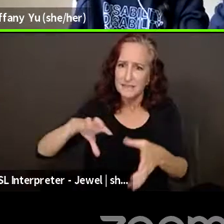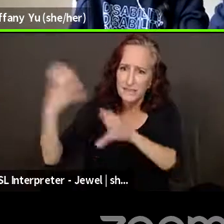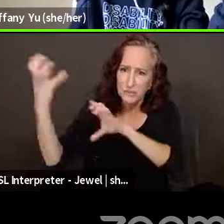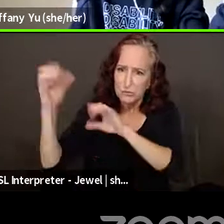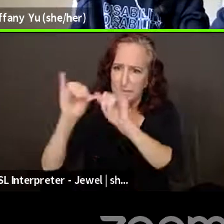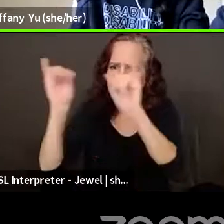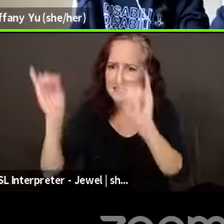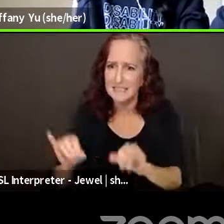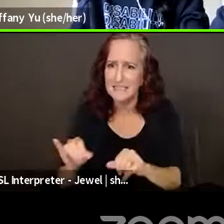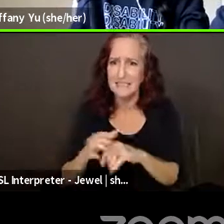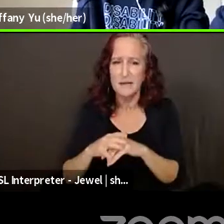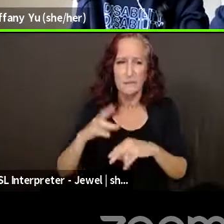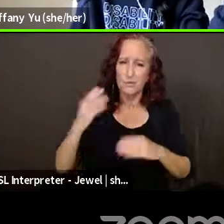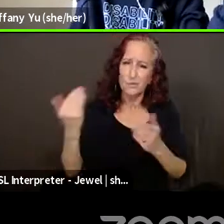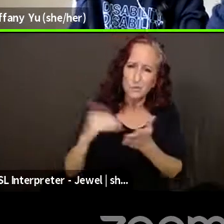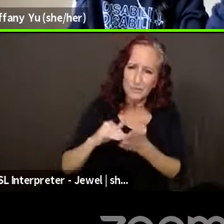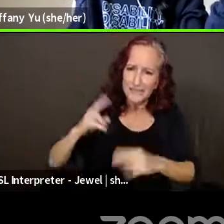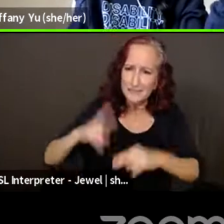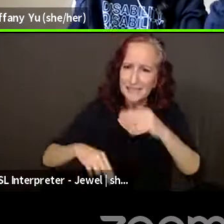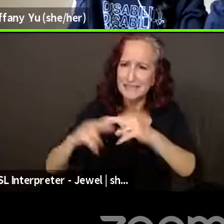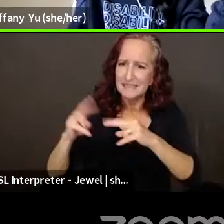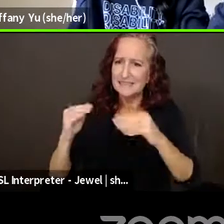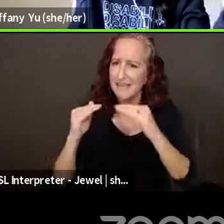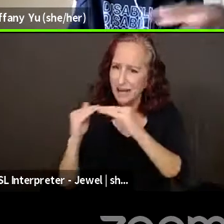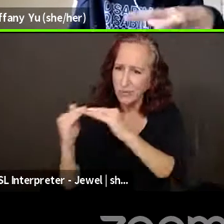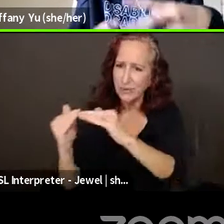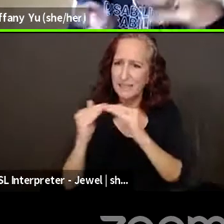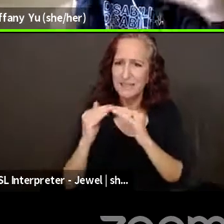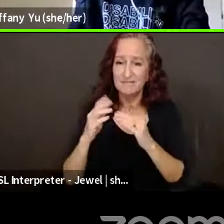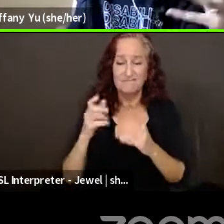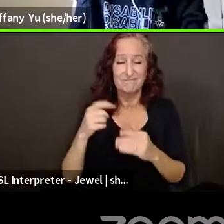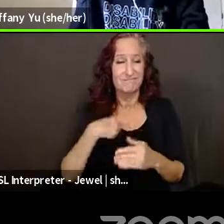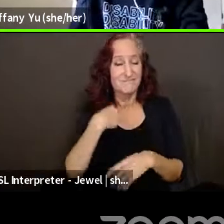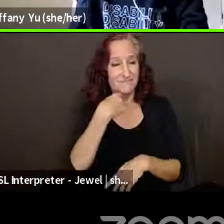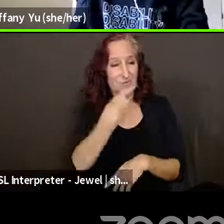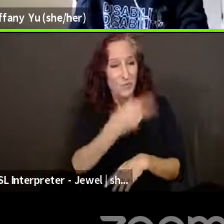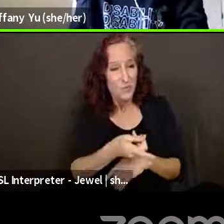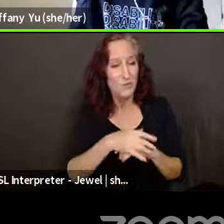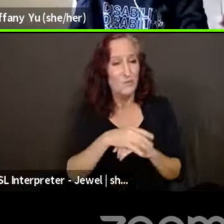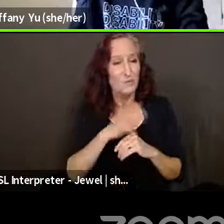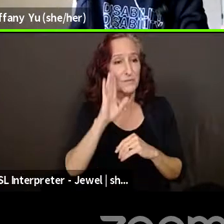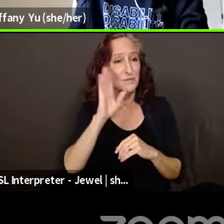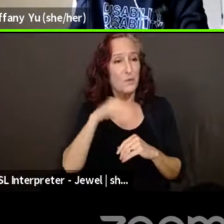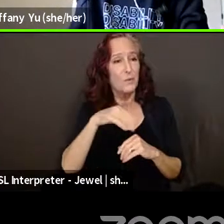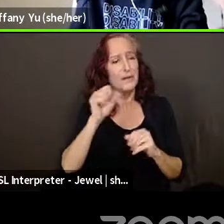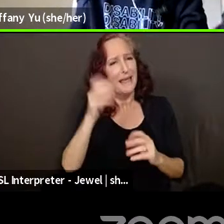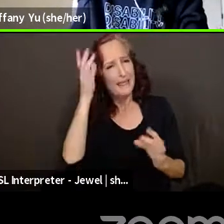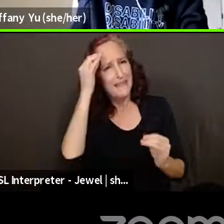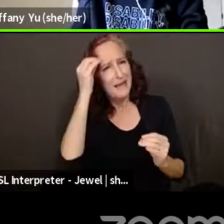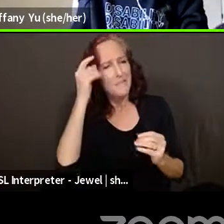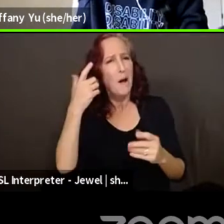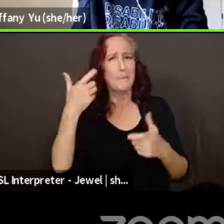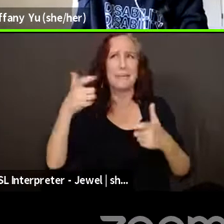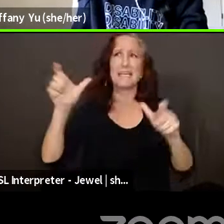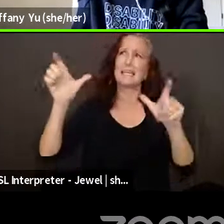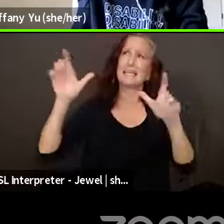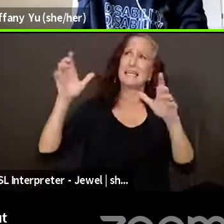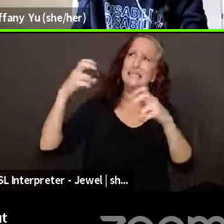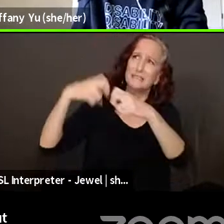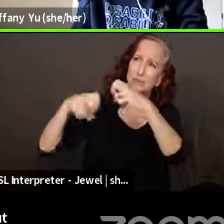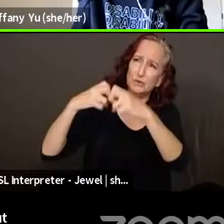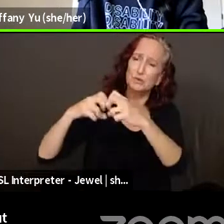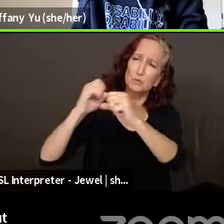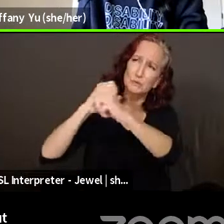equitably? And what I said to him is, we can spend time talking about those larger issues, but what I'm hoping you take away